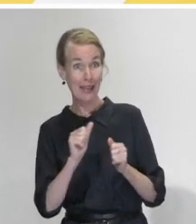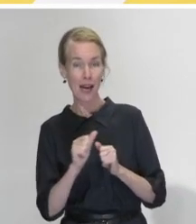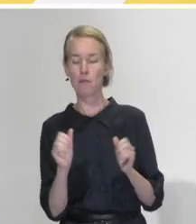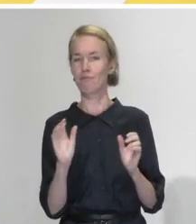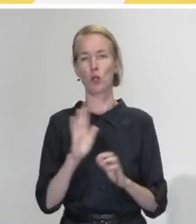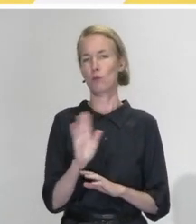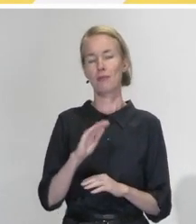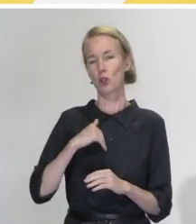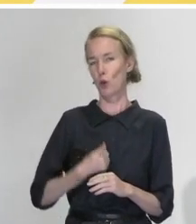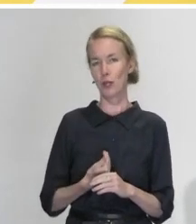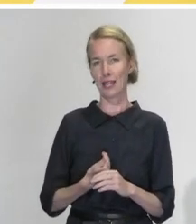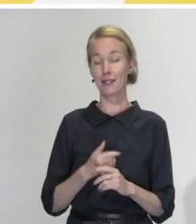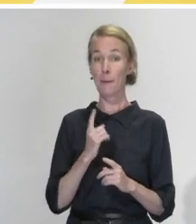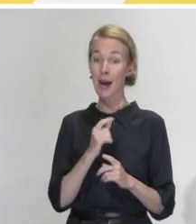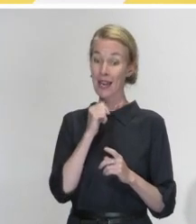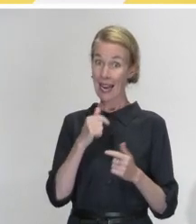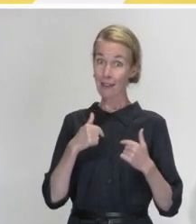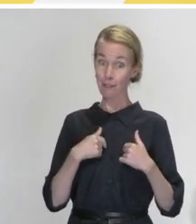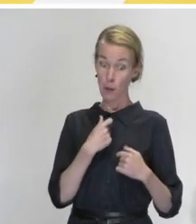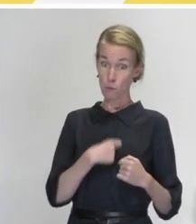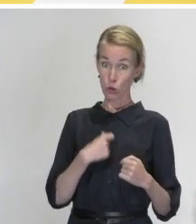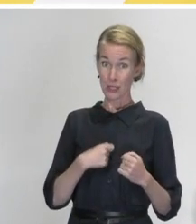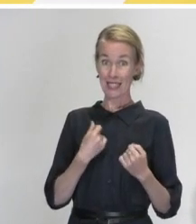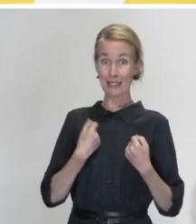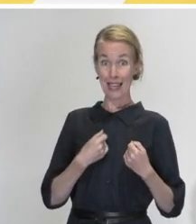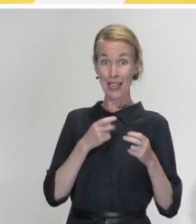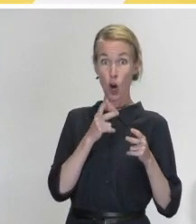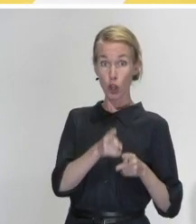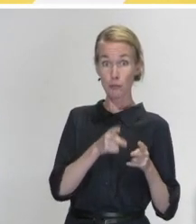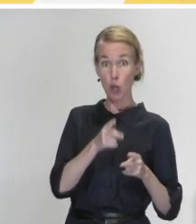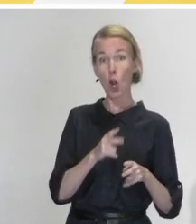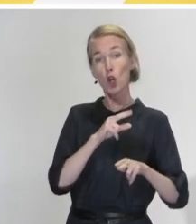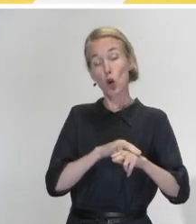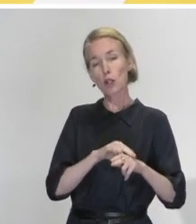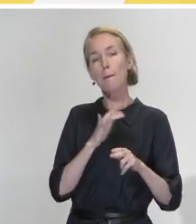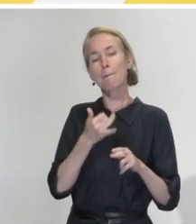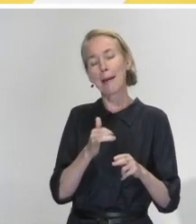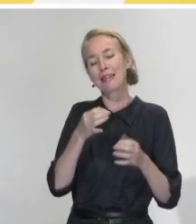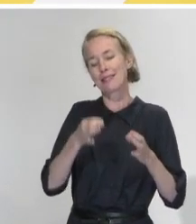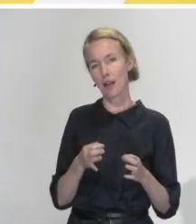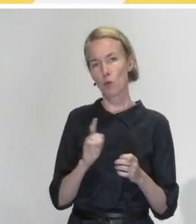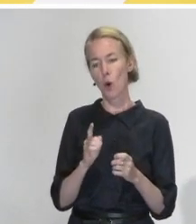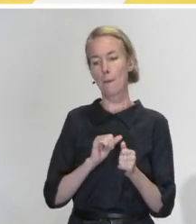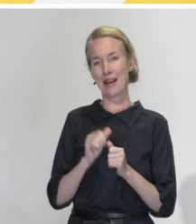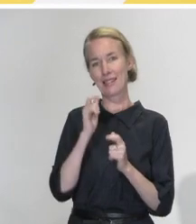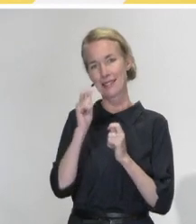And for someone who's been hospitalised, it's up to the clinician whether they choose to do testing prior to discharge.